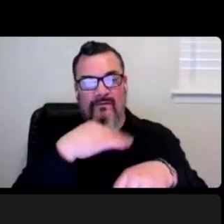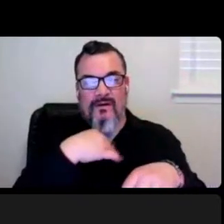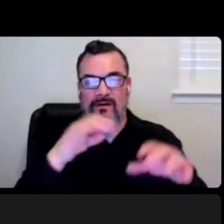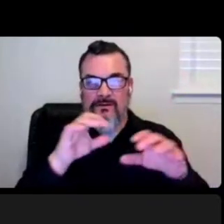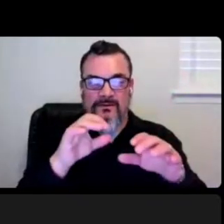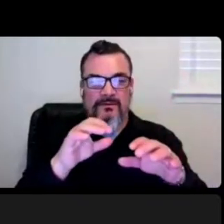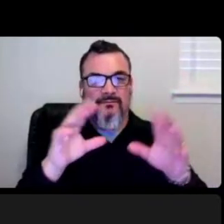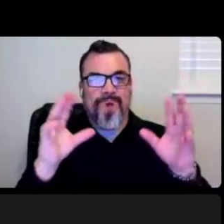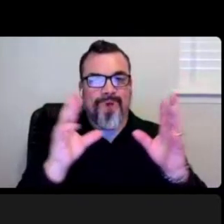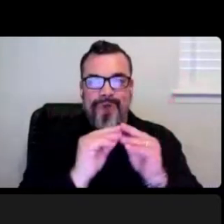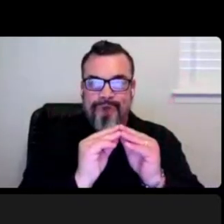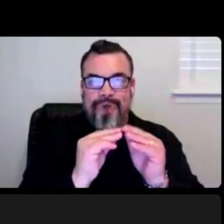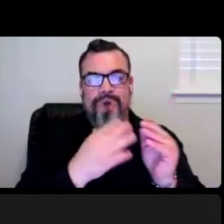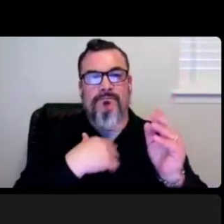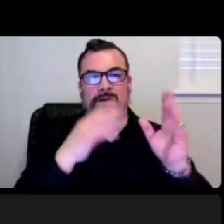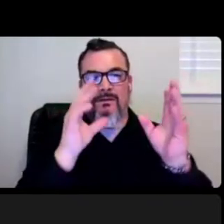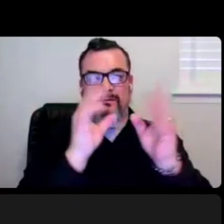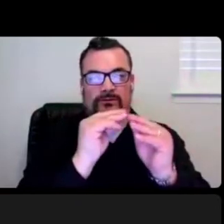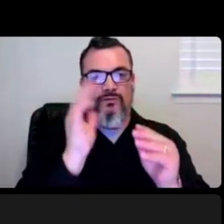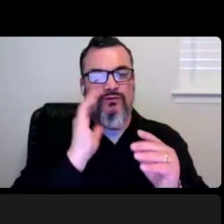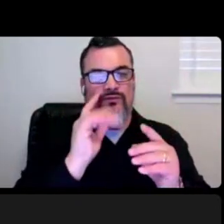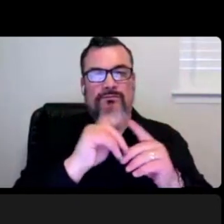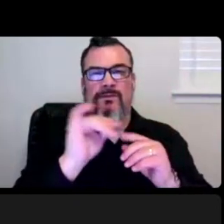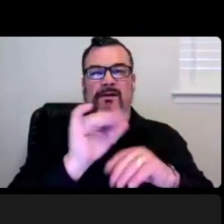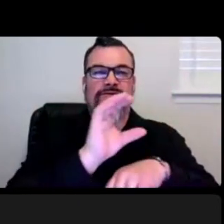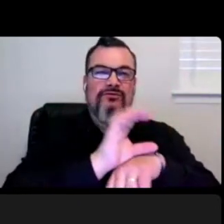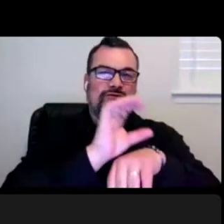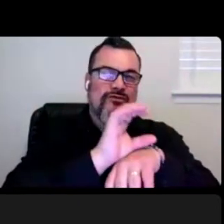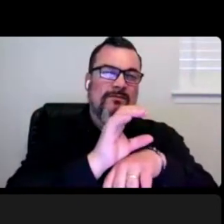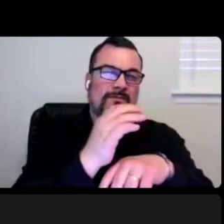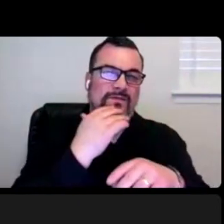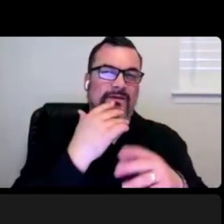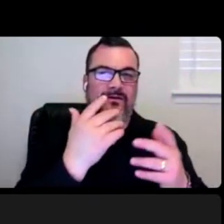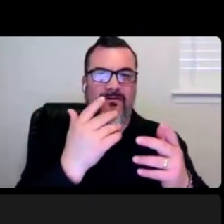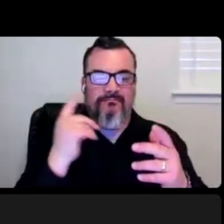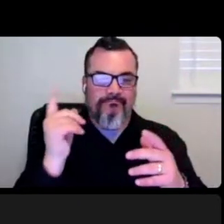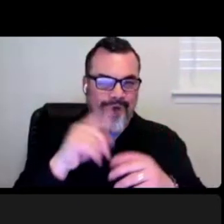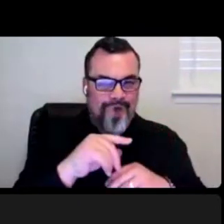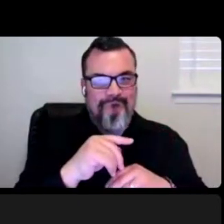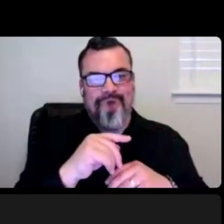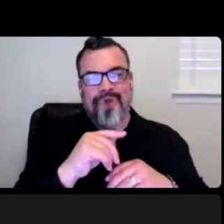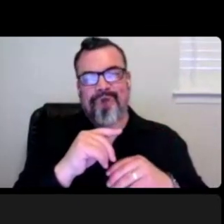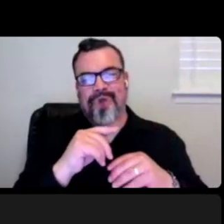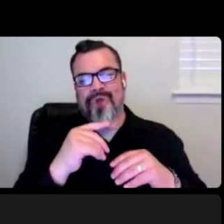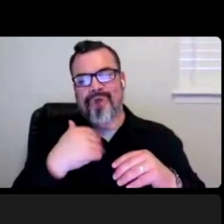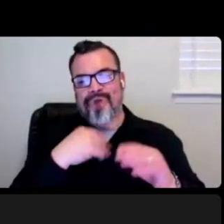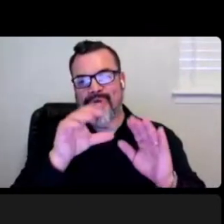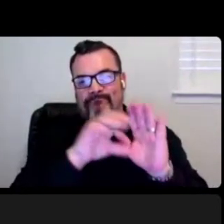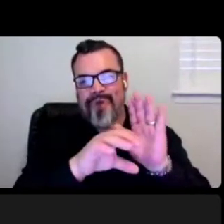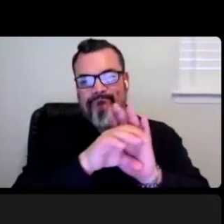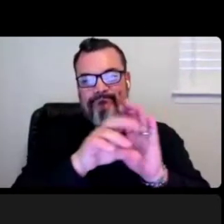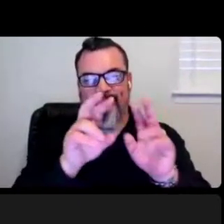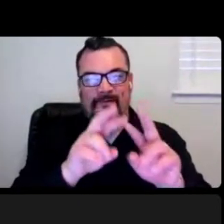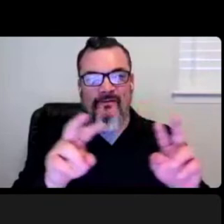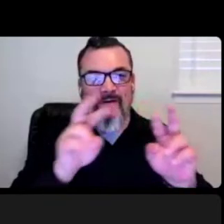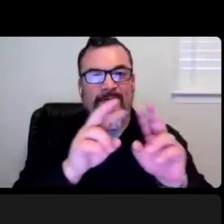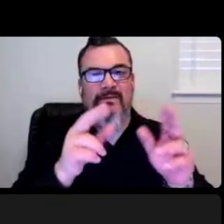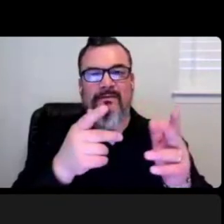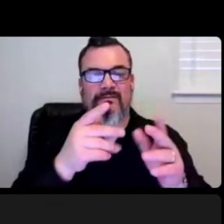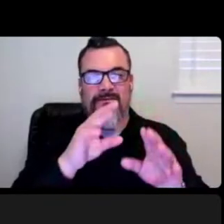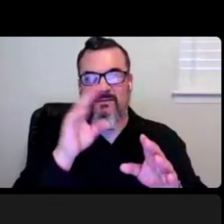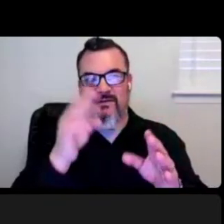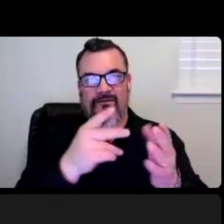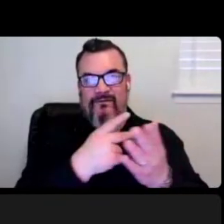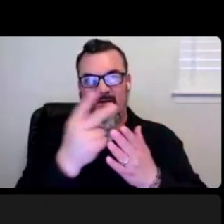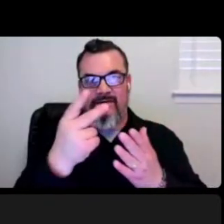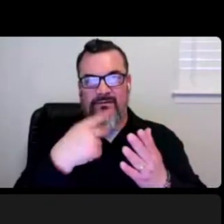assembly, my assemblies used to be like chapel. You know, we'd come out and we'd have a character value or something we'd be talking about. It never failed.